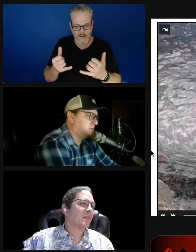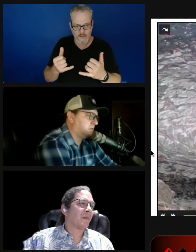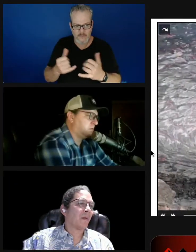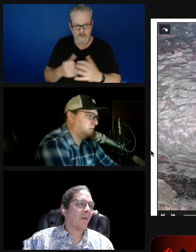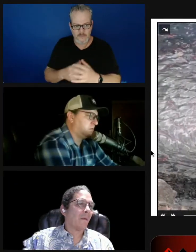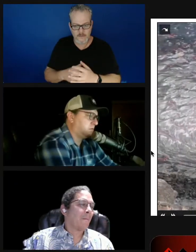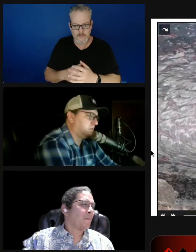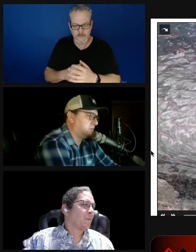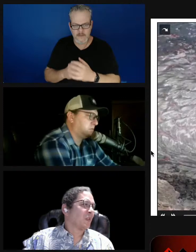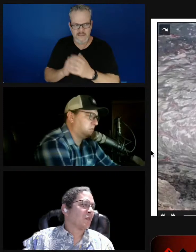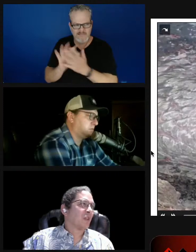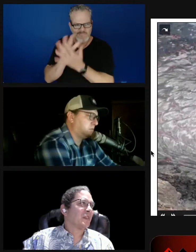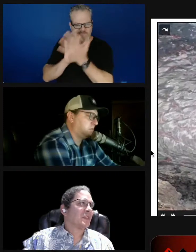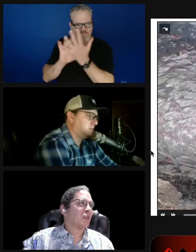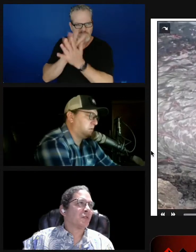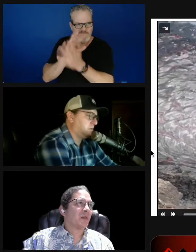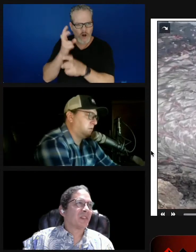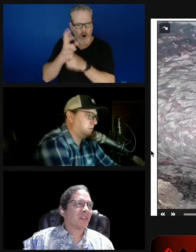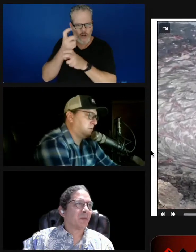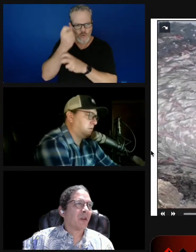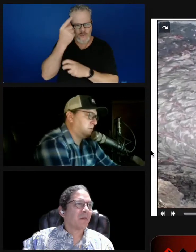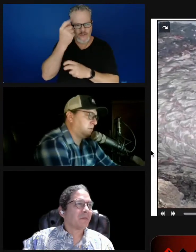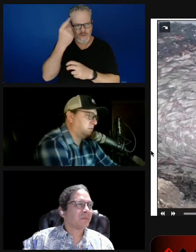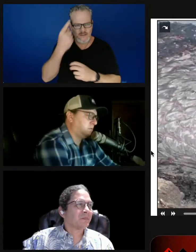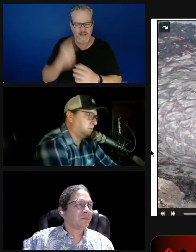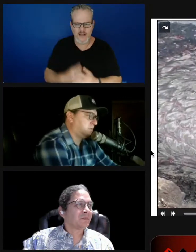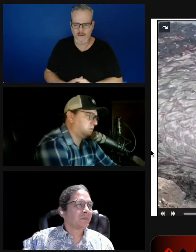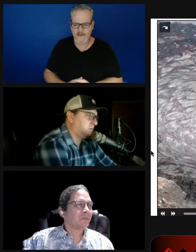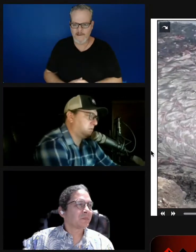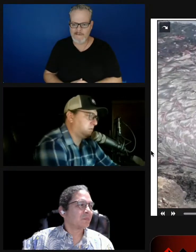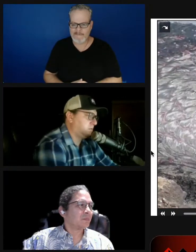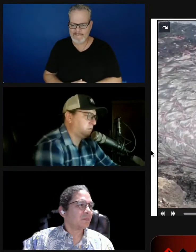time and their stuff is also accessible.